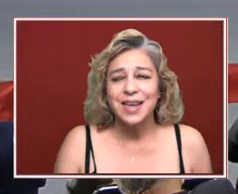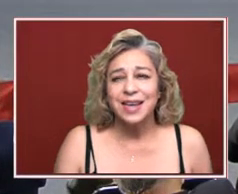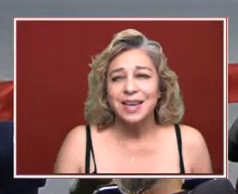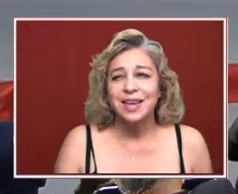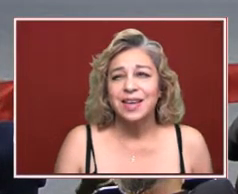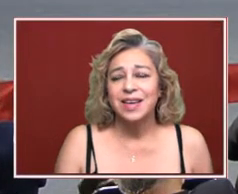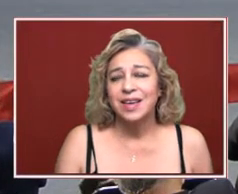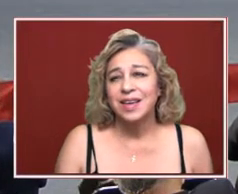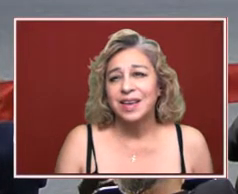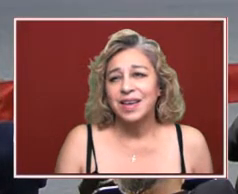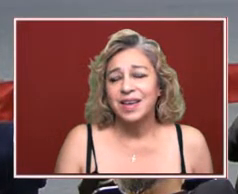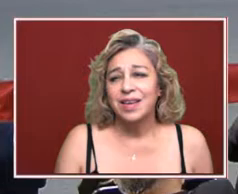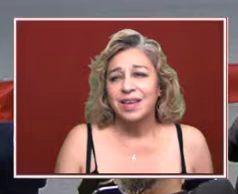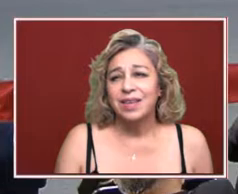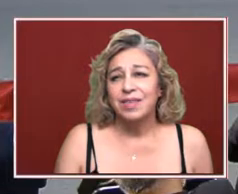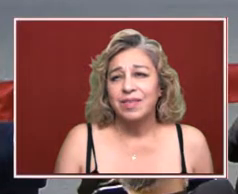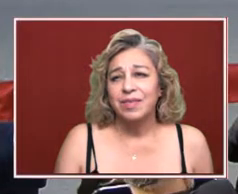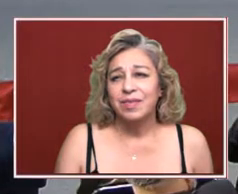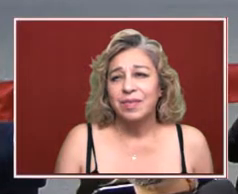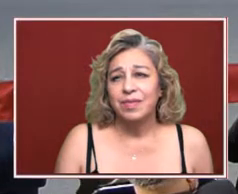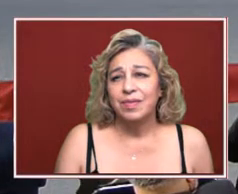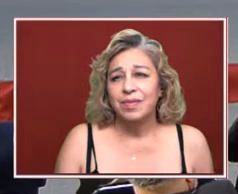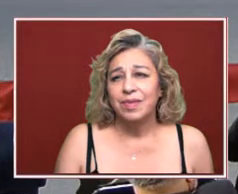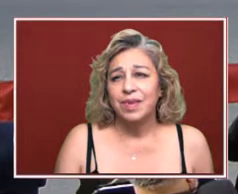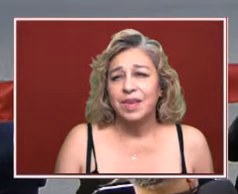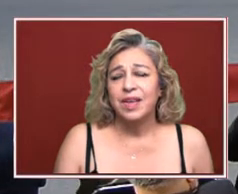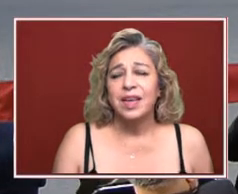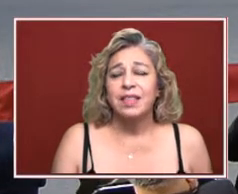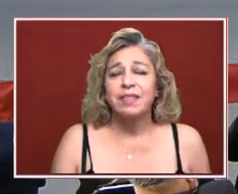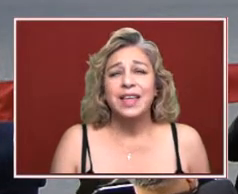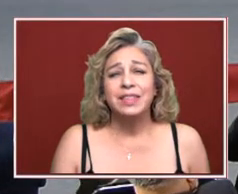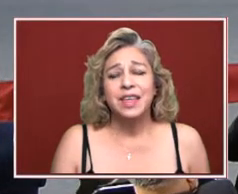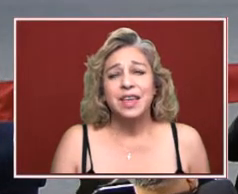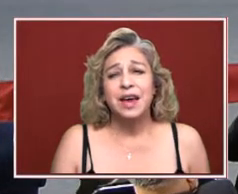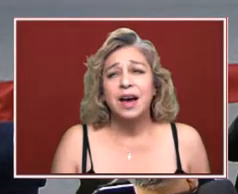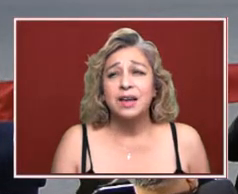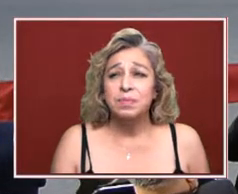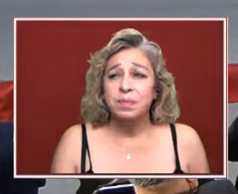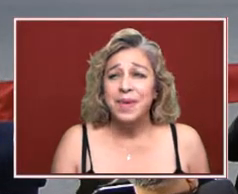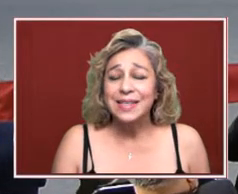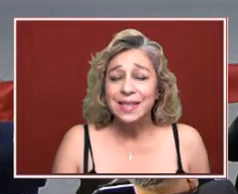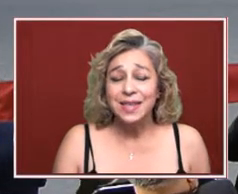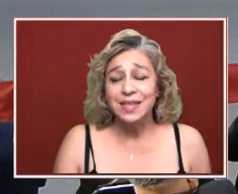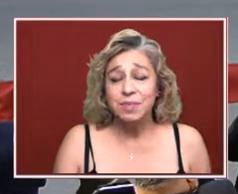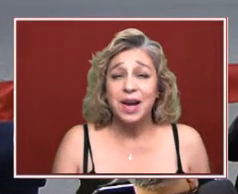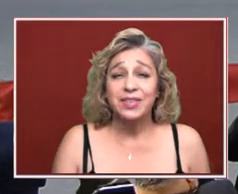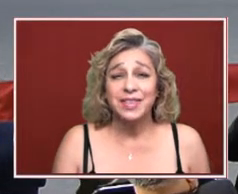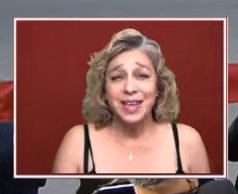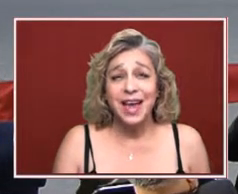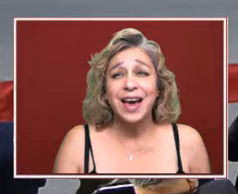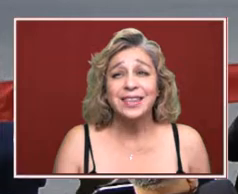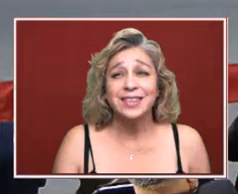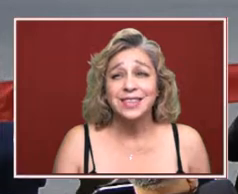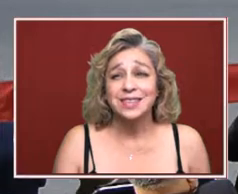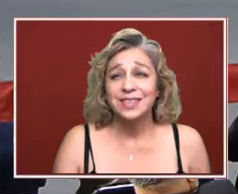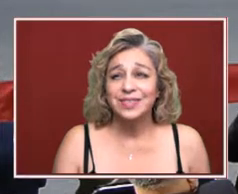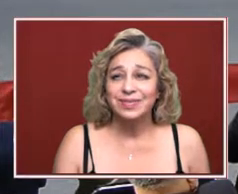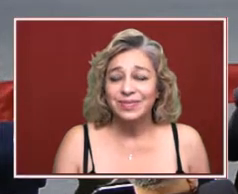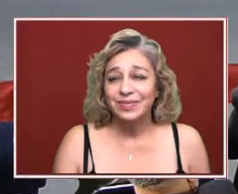capacity política que tiene la democracia mexicana. That the Mexican democracy